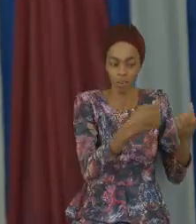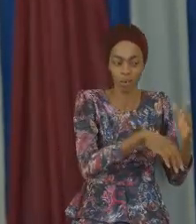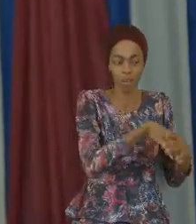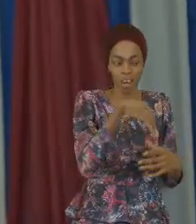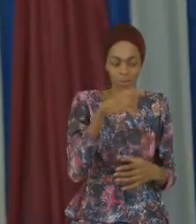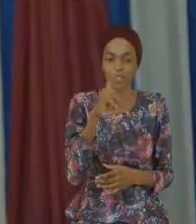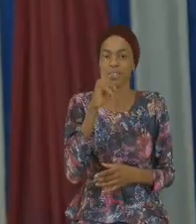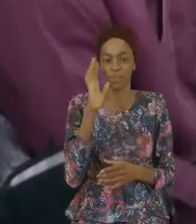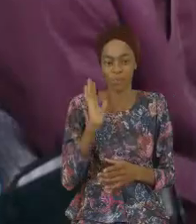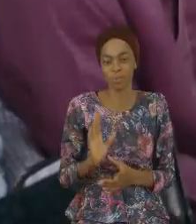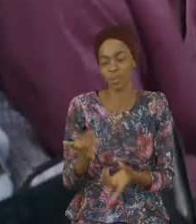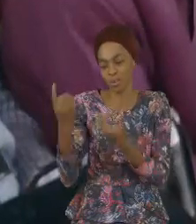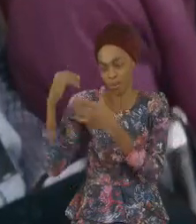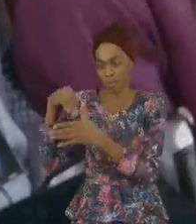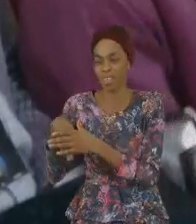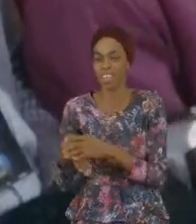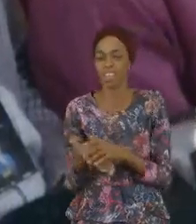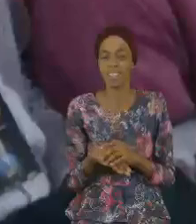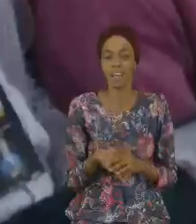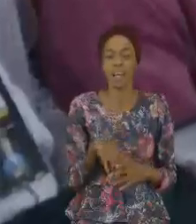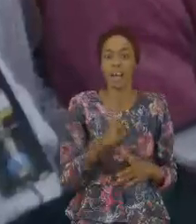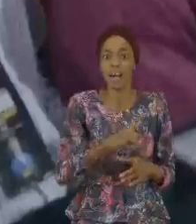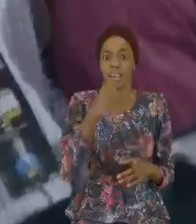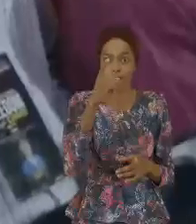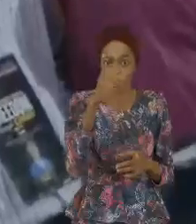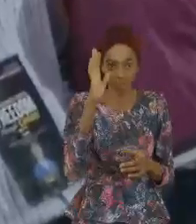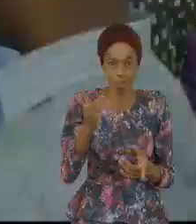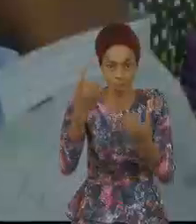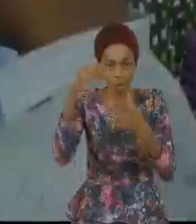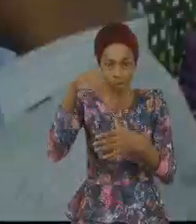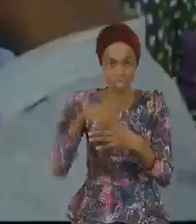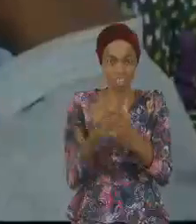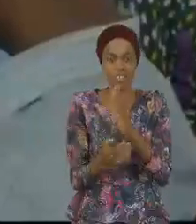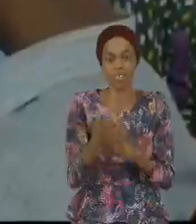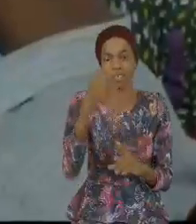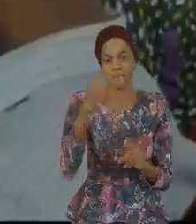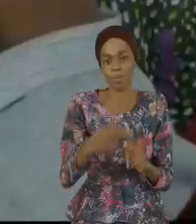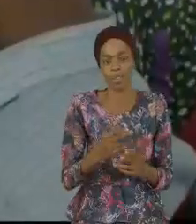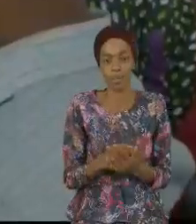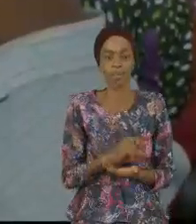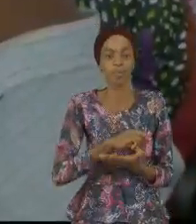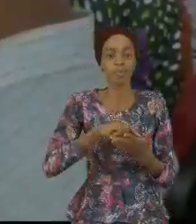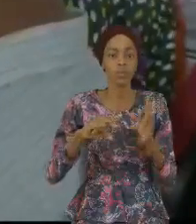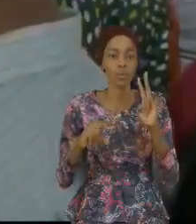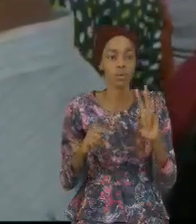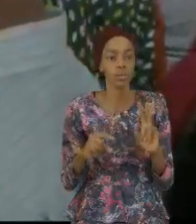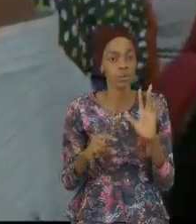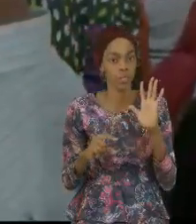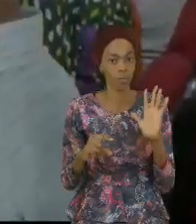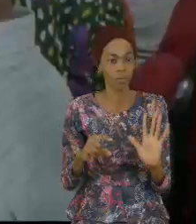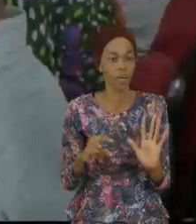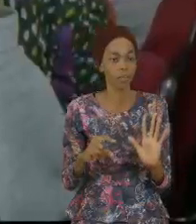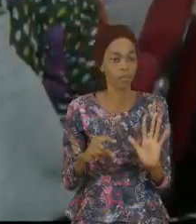will come in. I say you will come in. Look at verse 25. In verse